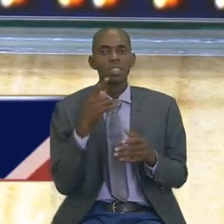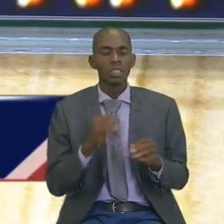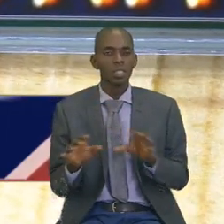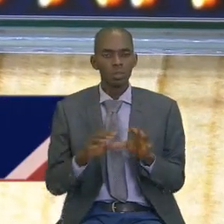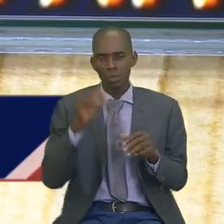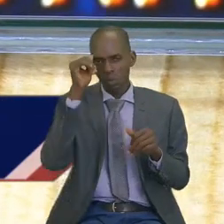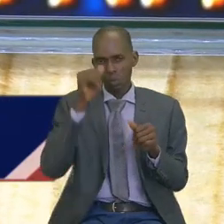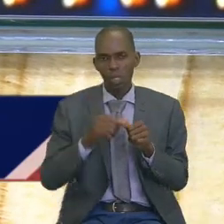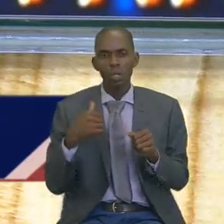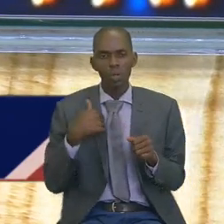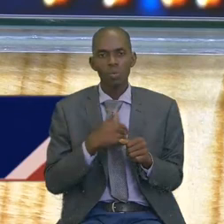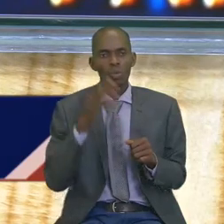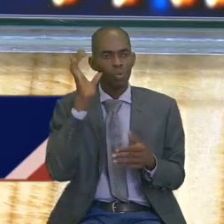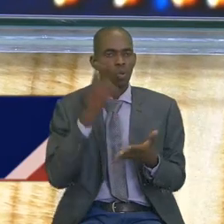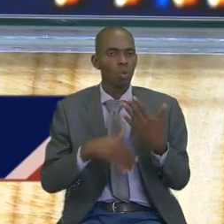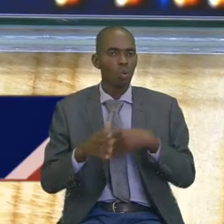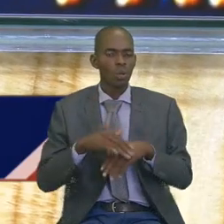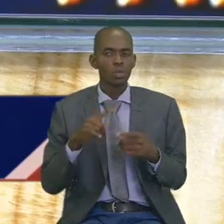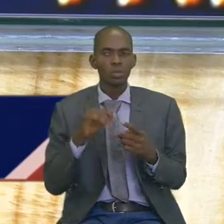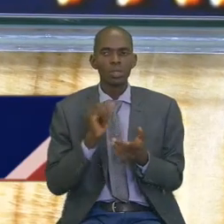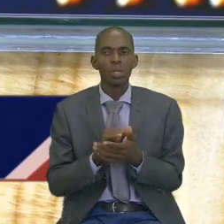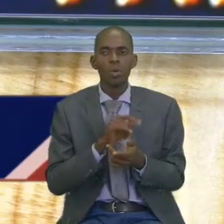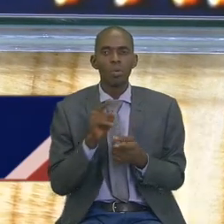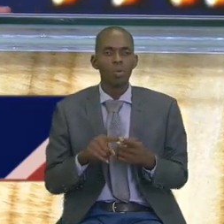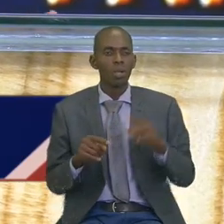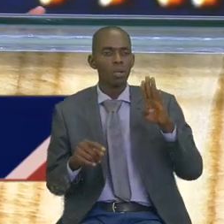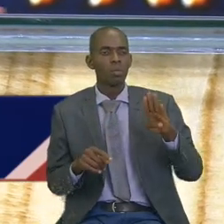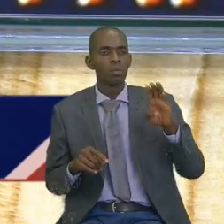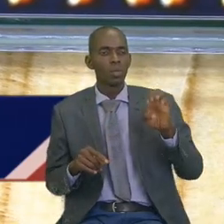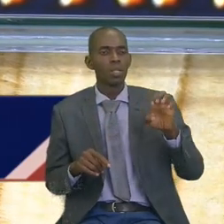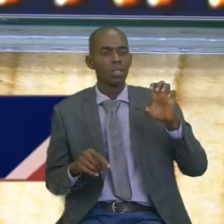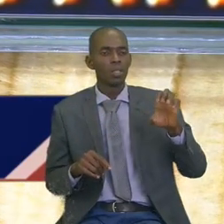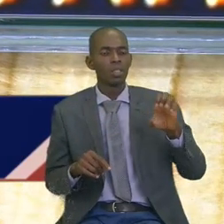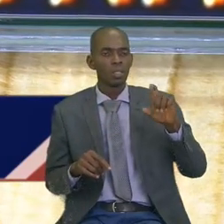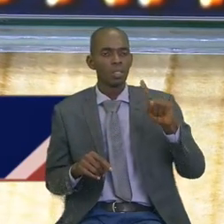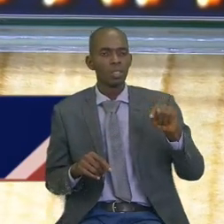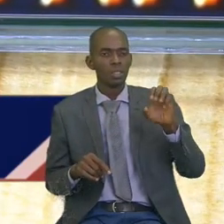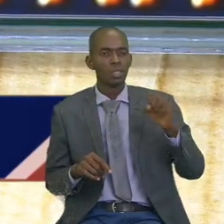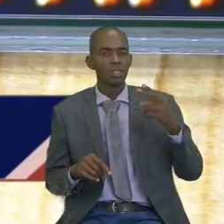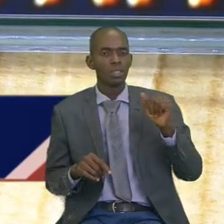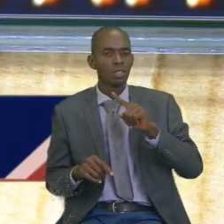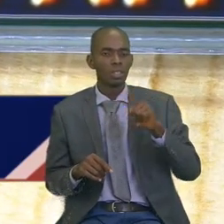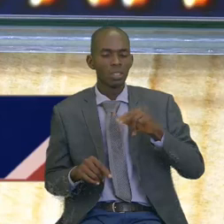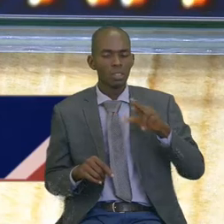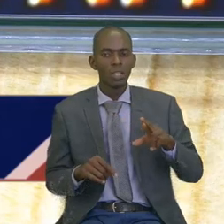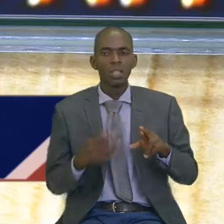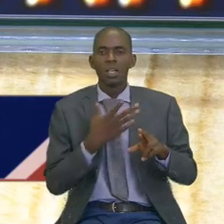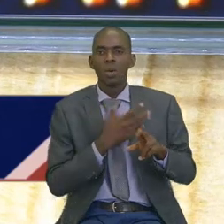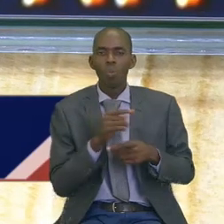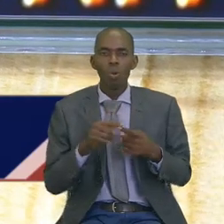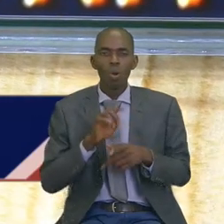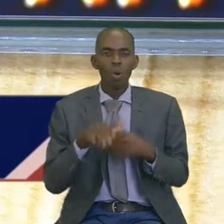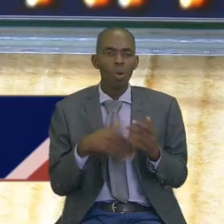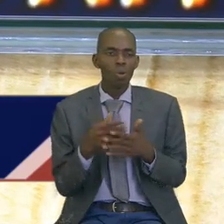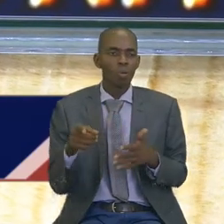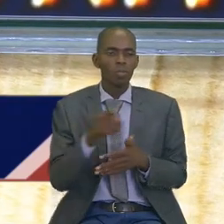going to study that? When Belshazzar and the concubines and the wives and the counselors and all his people, when they were